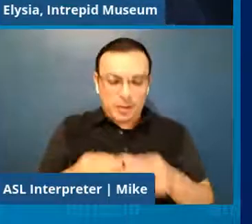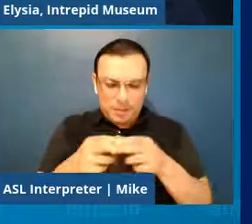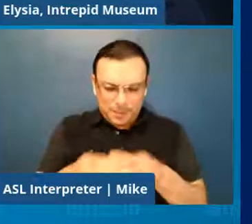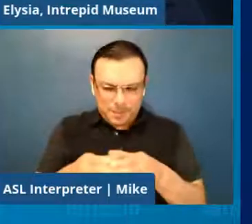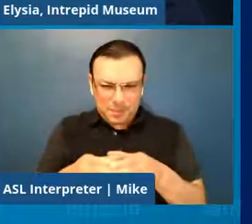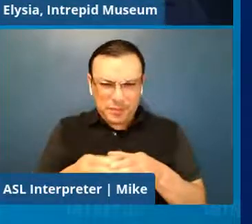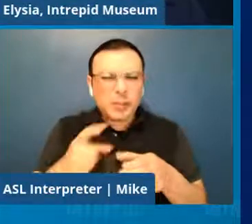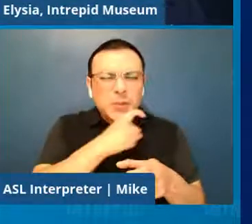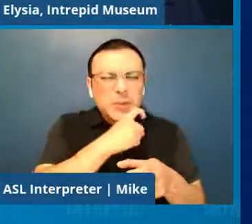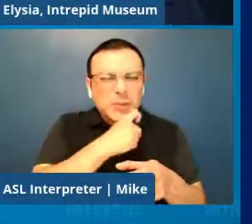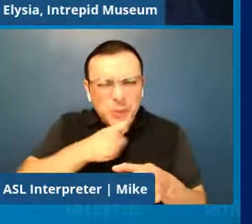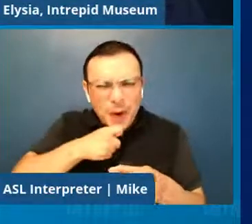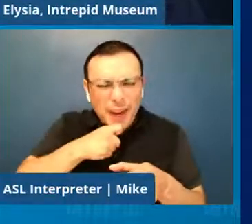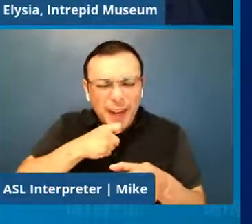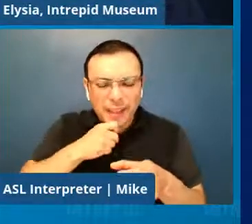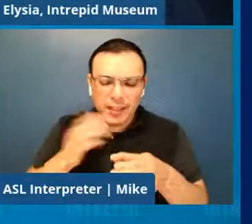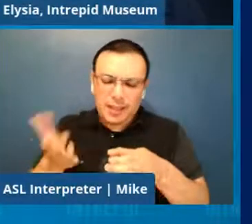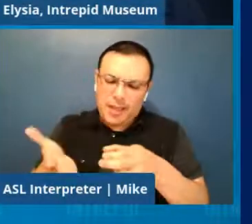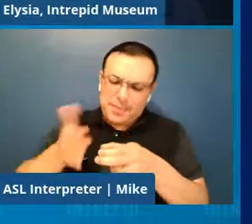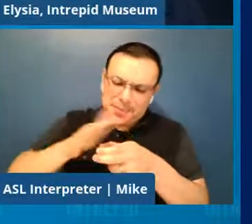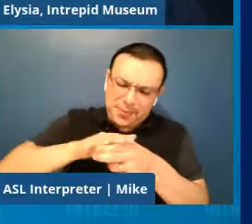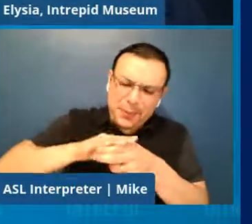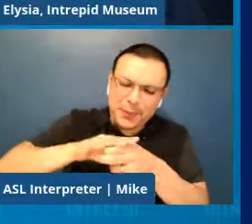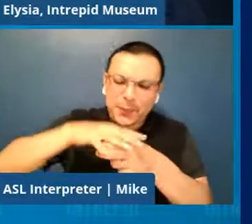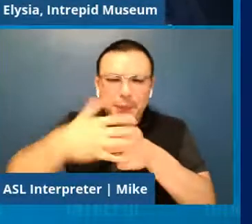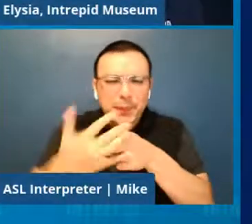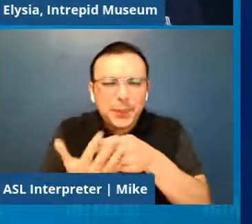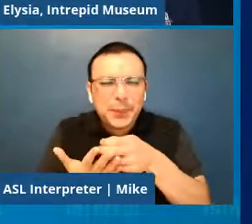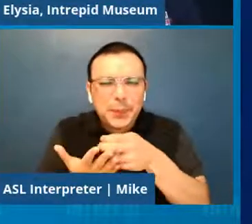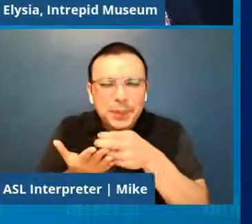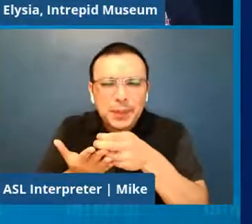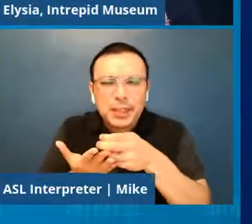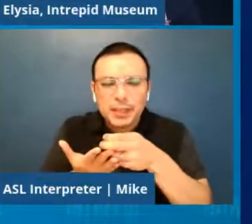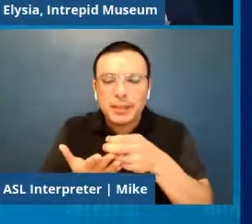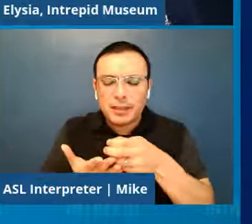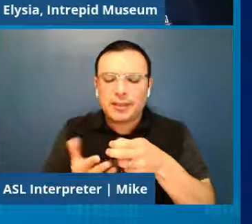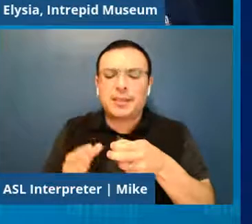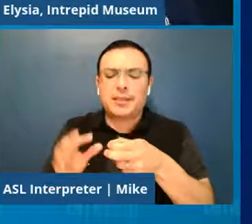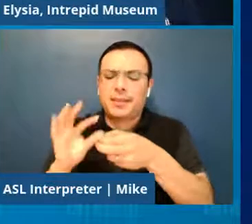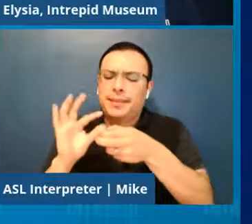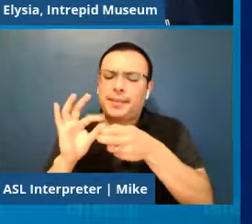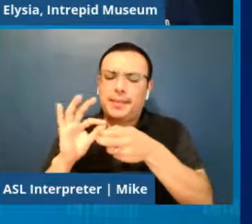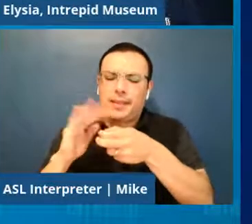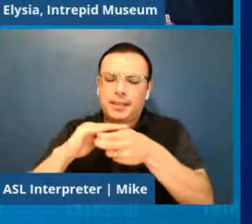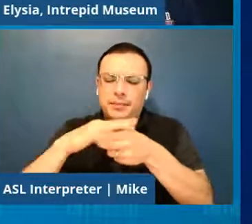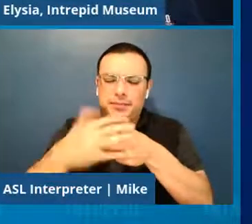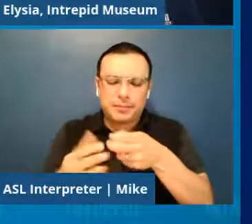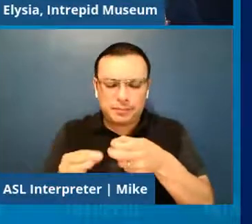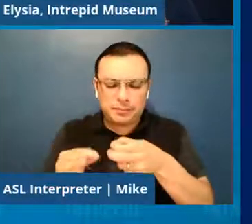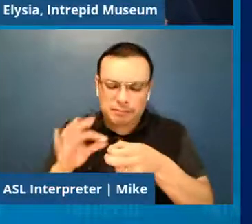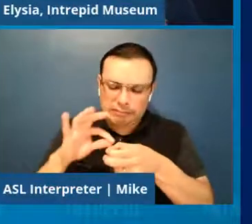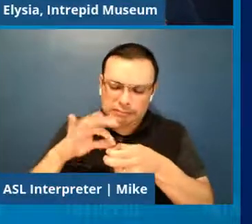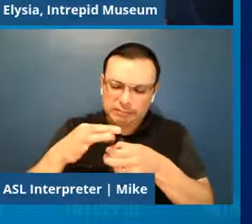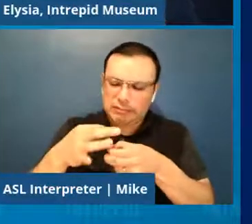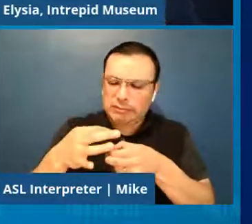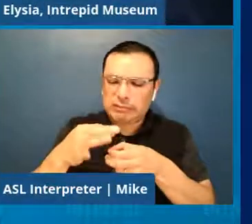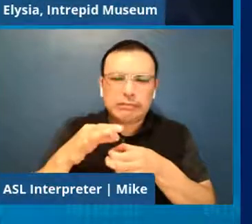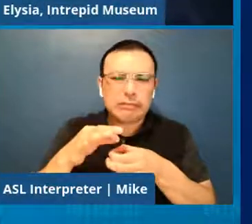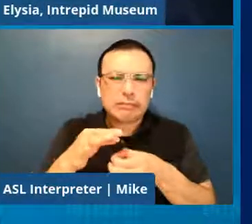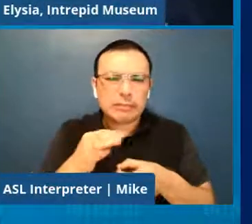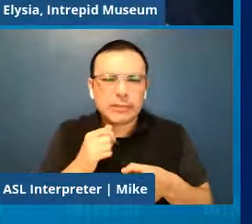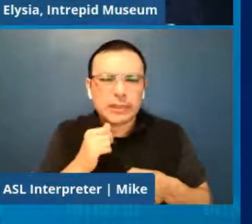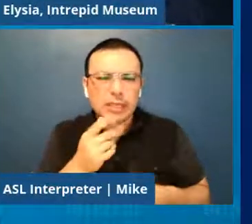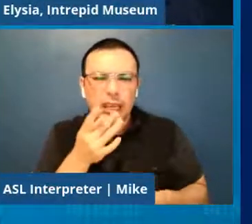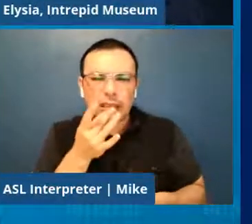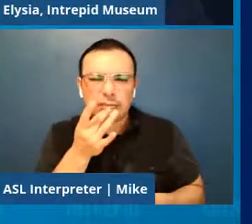with gelatin doesn't sound very appetizing, right? And some of the astronauts didn't think so either. So there's actually a pretty